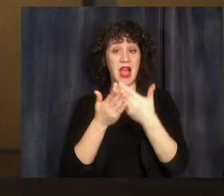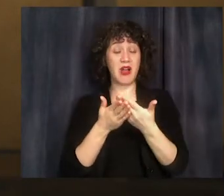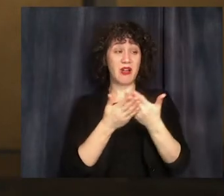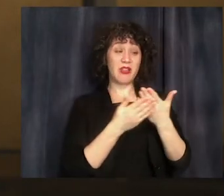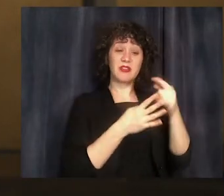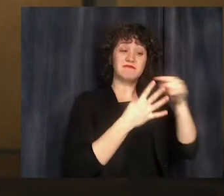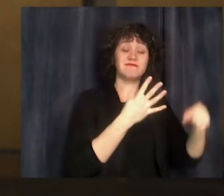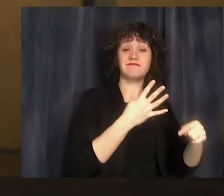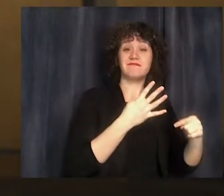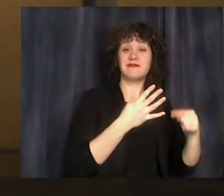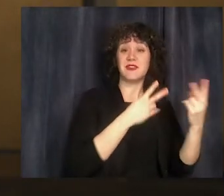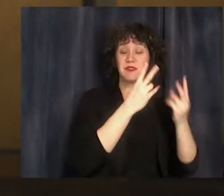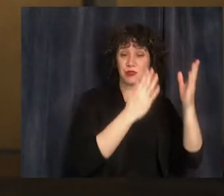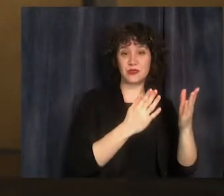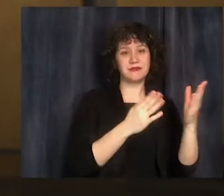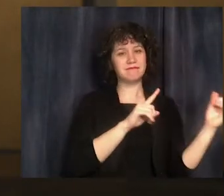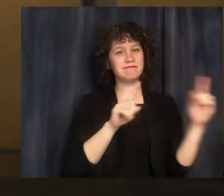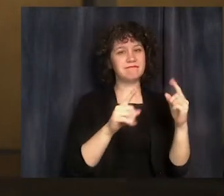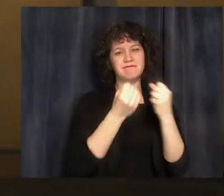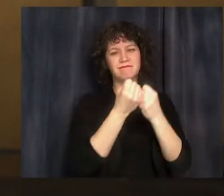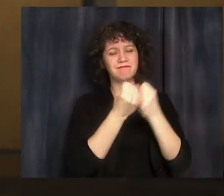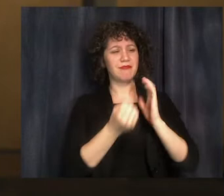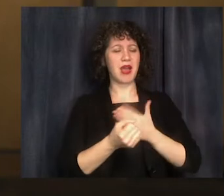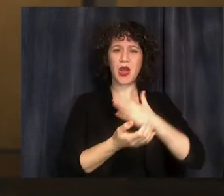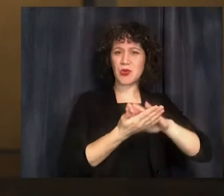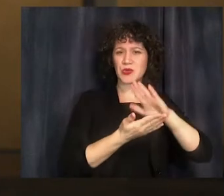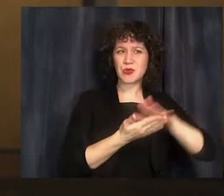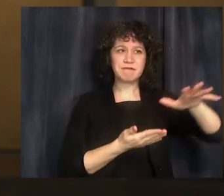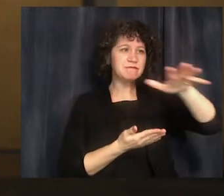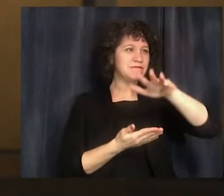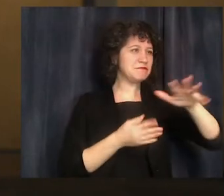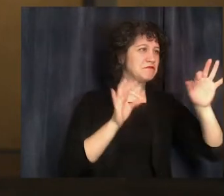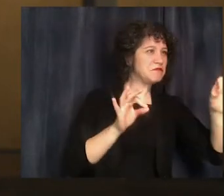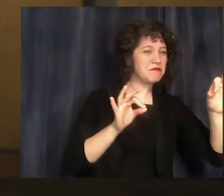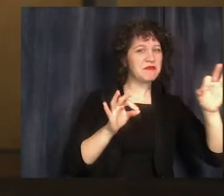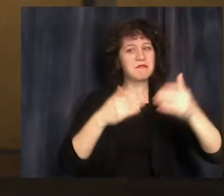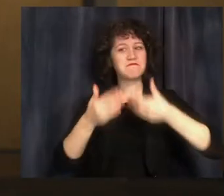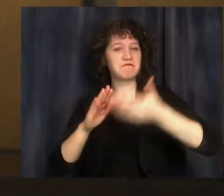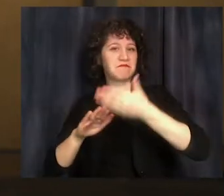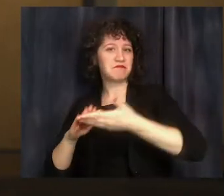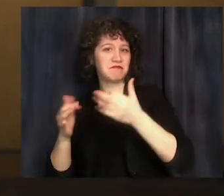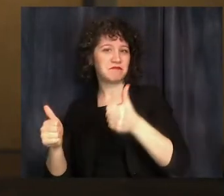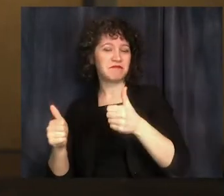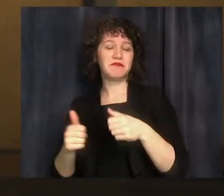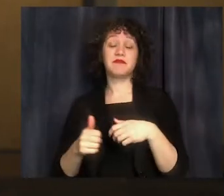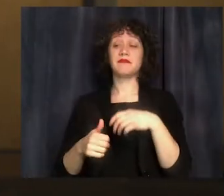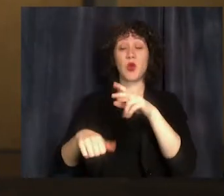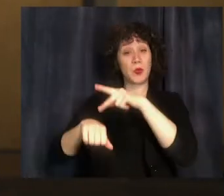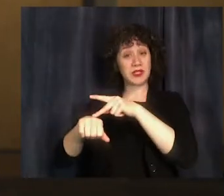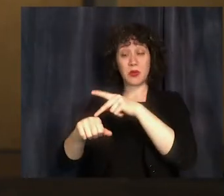school supporters who often work behind the scenes to make our school look good and function well. Our principal, Mr. Mark